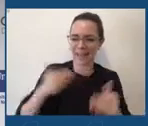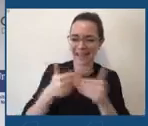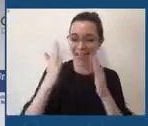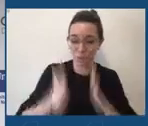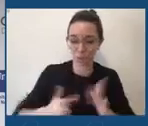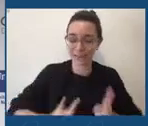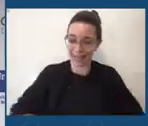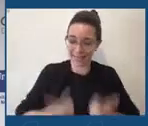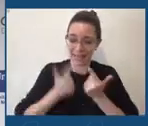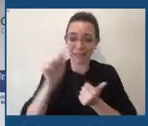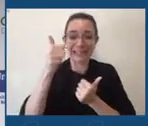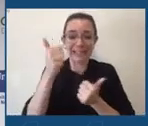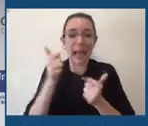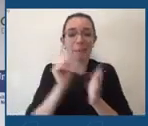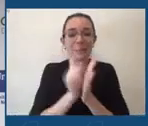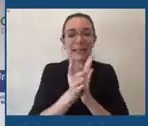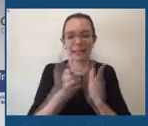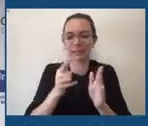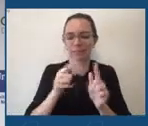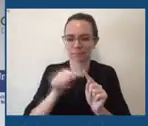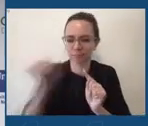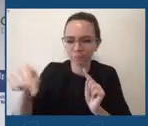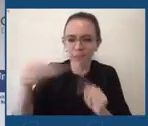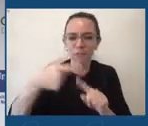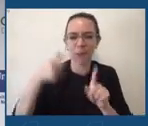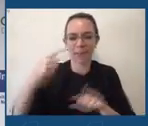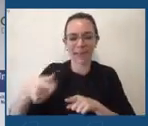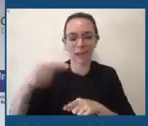there. I live in downtown Buffalo.